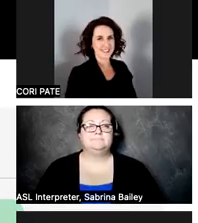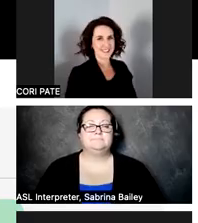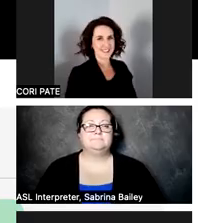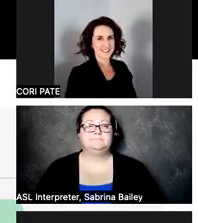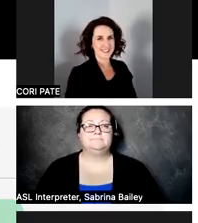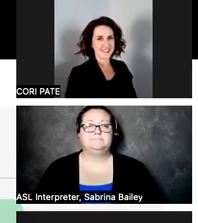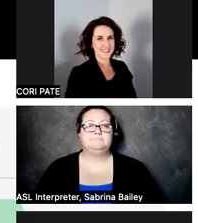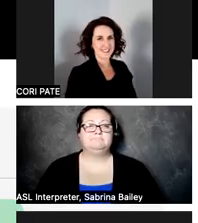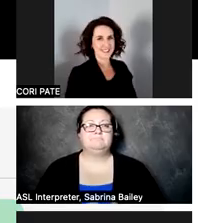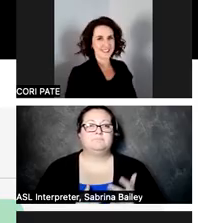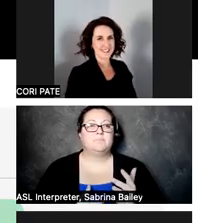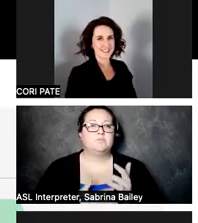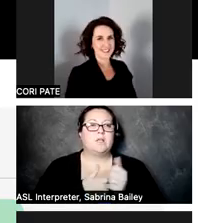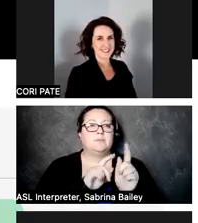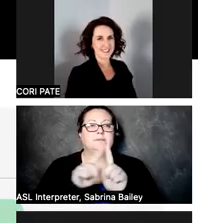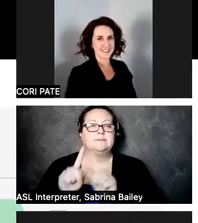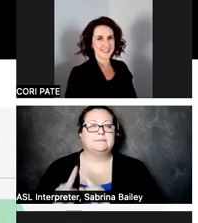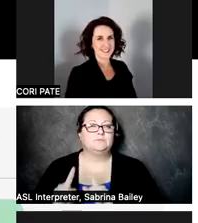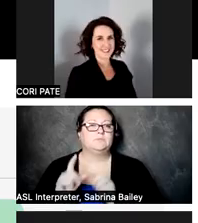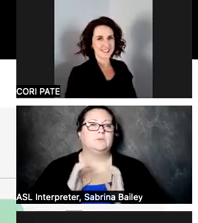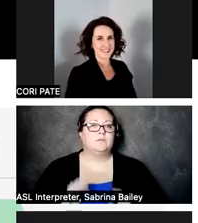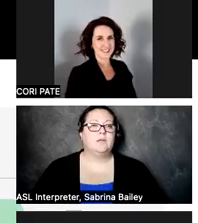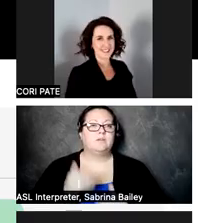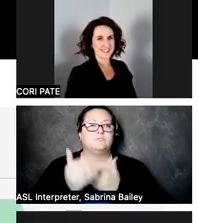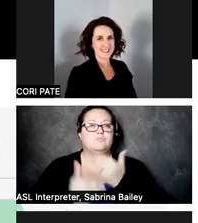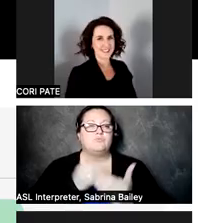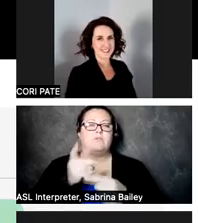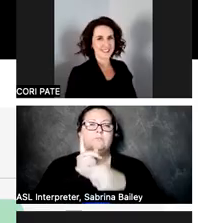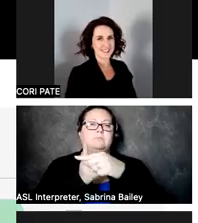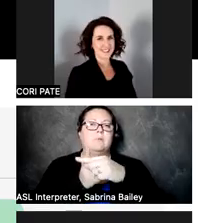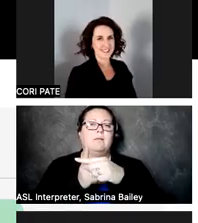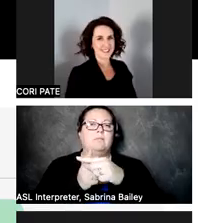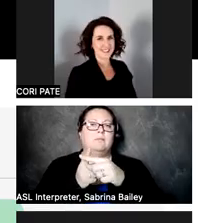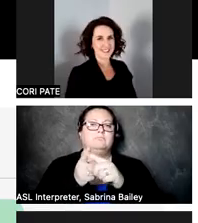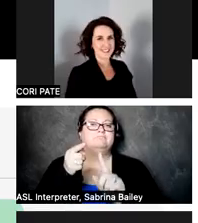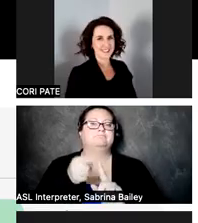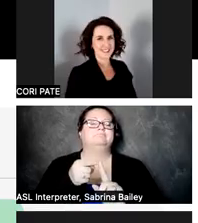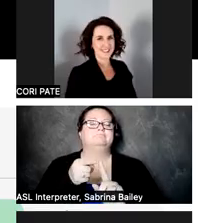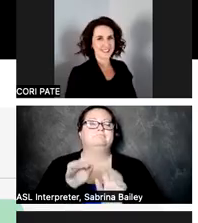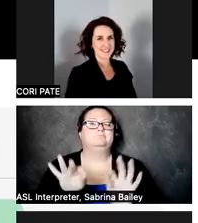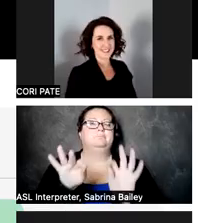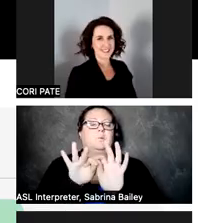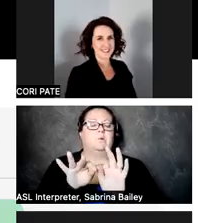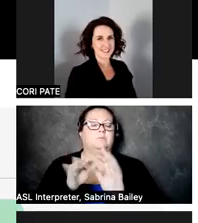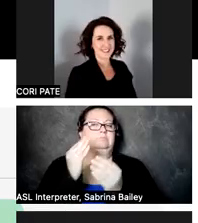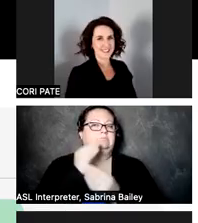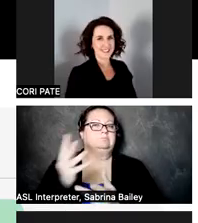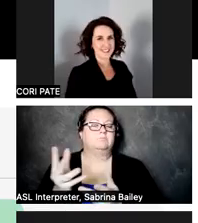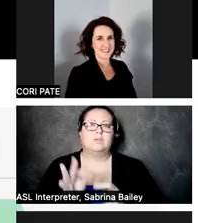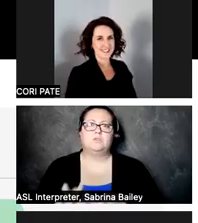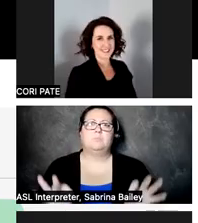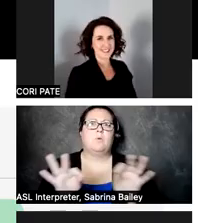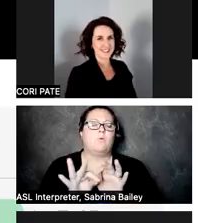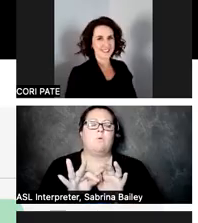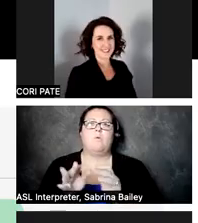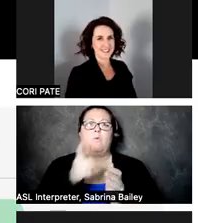Consistent updates about clients' progress and always highlighting something positive after each meeting. Ooh, that's a huge deal. Whoever wrote